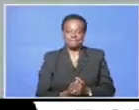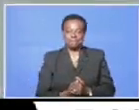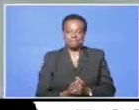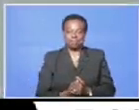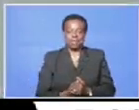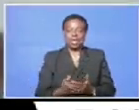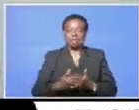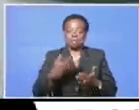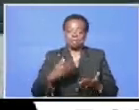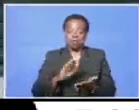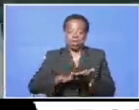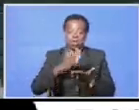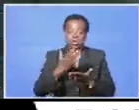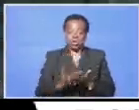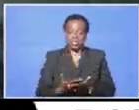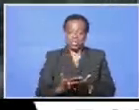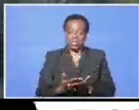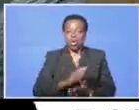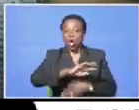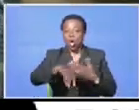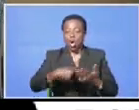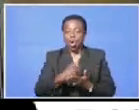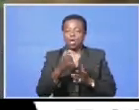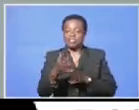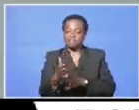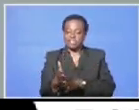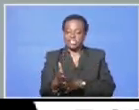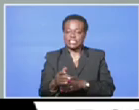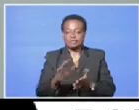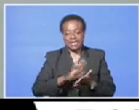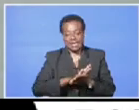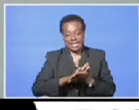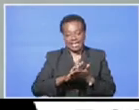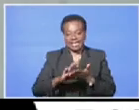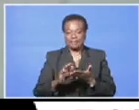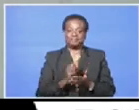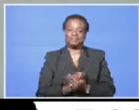But before cooking could begin, all the fish had to be properly cleaned.